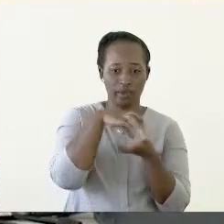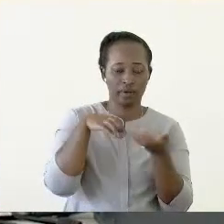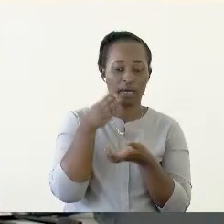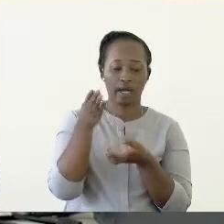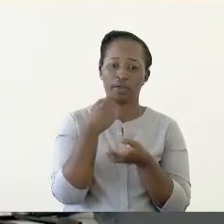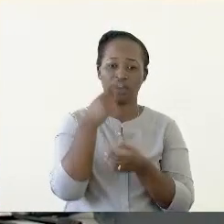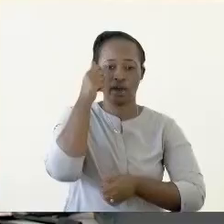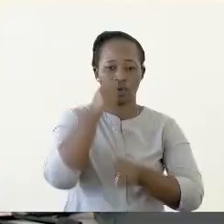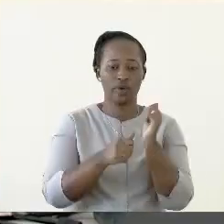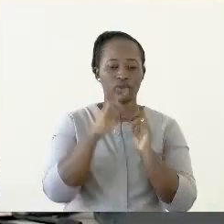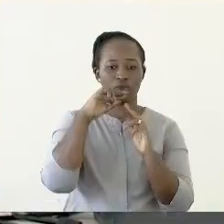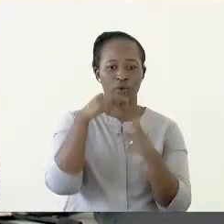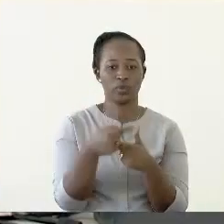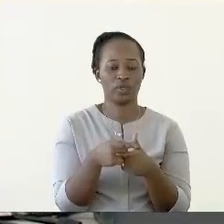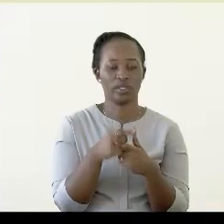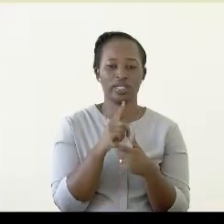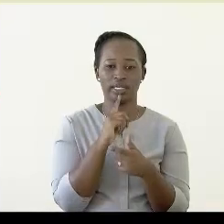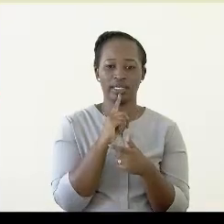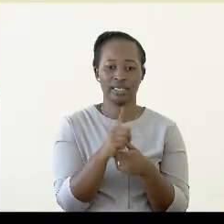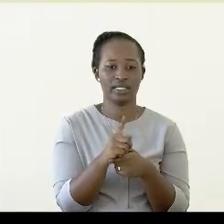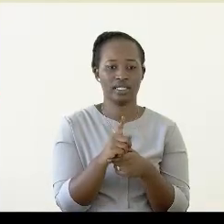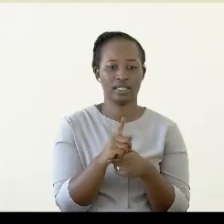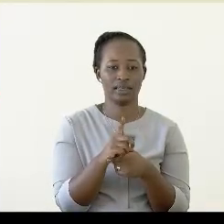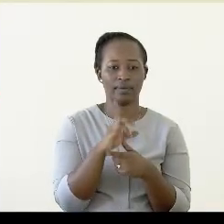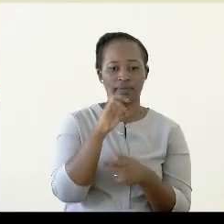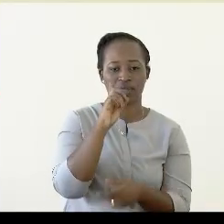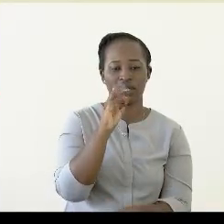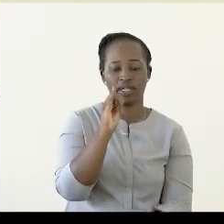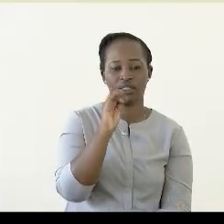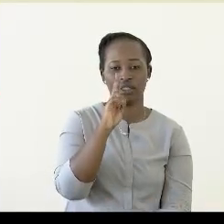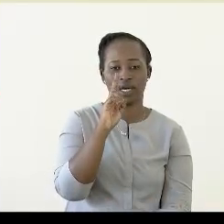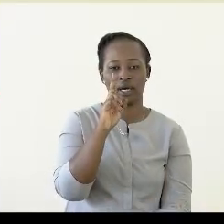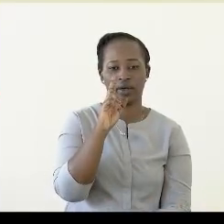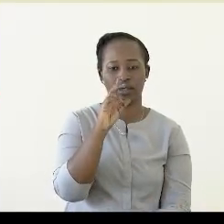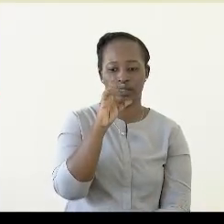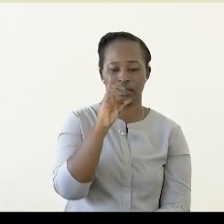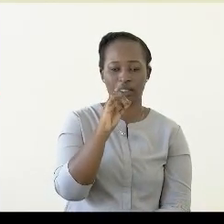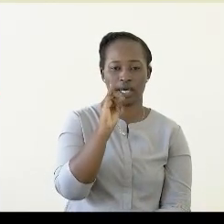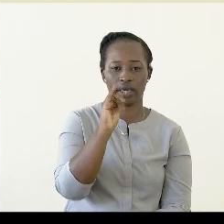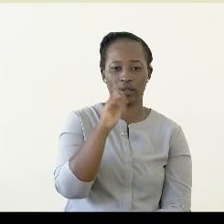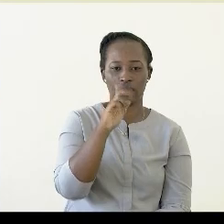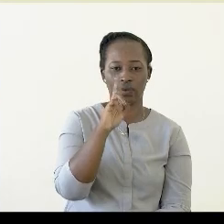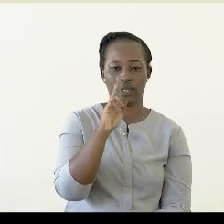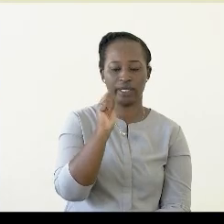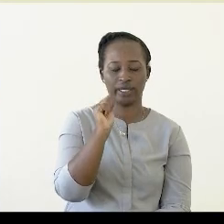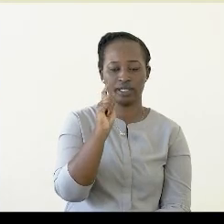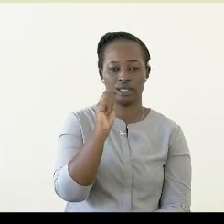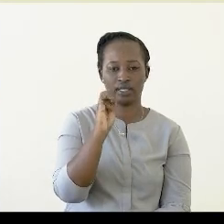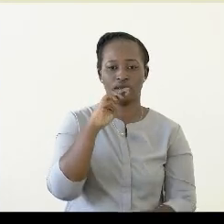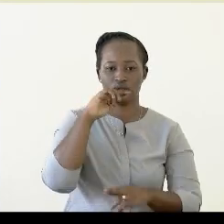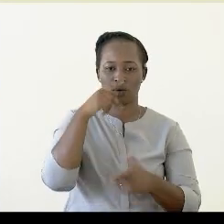which solution is a dilute solution. What does a dilute solution mean?